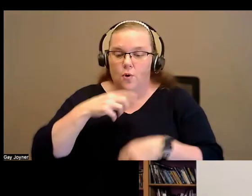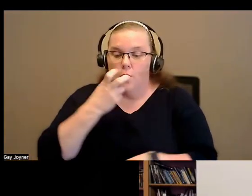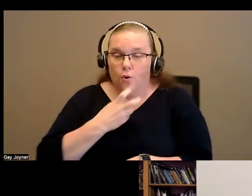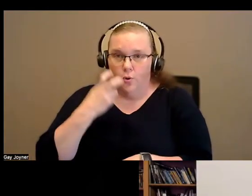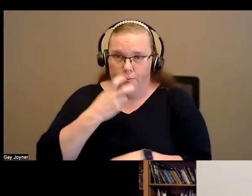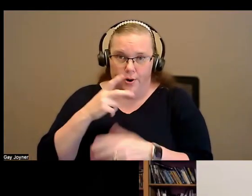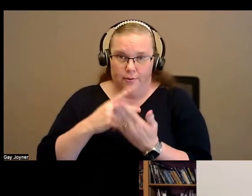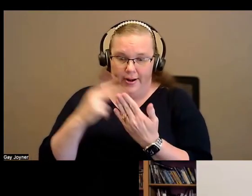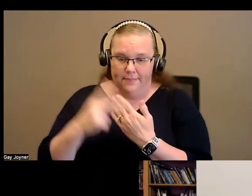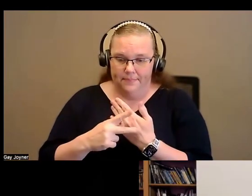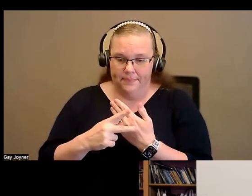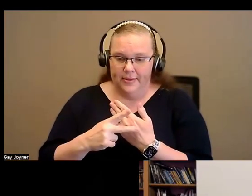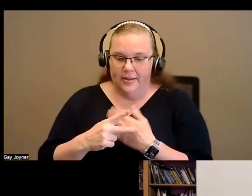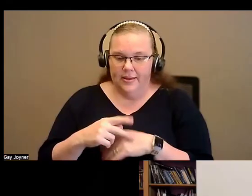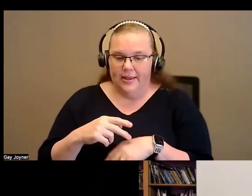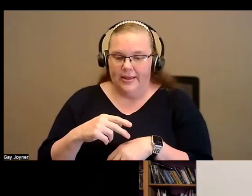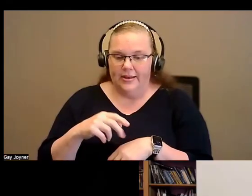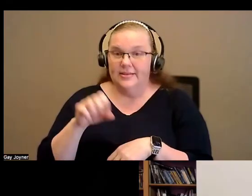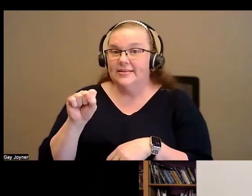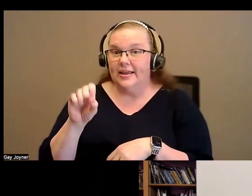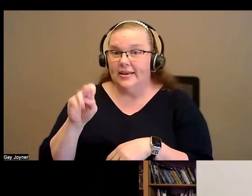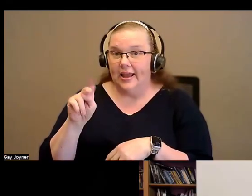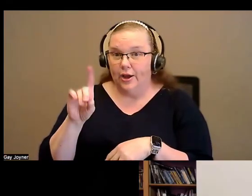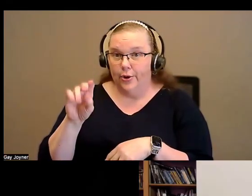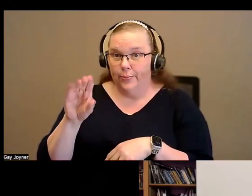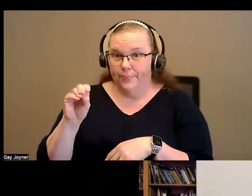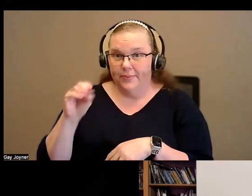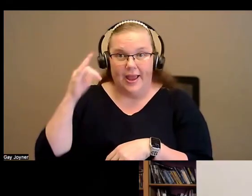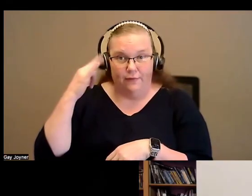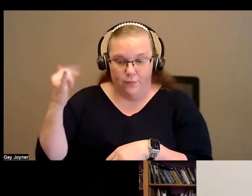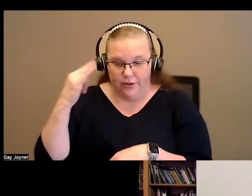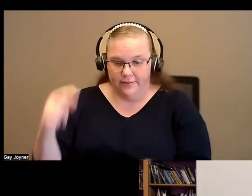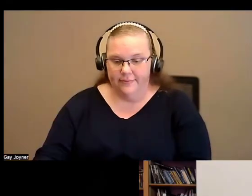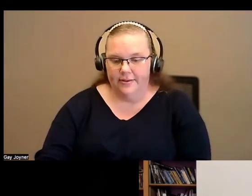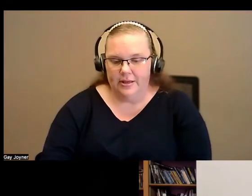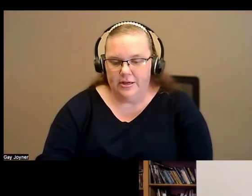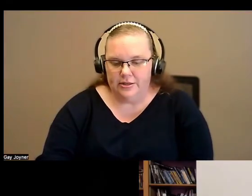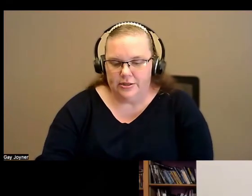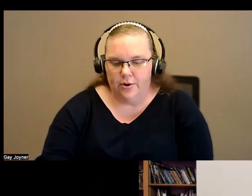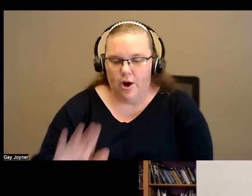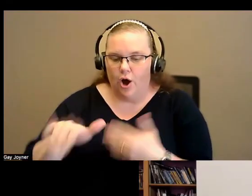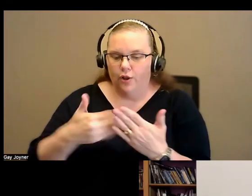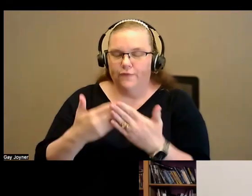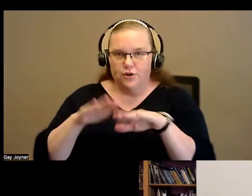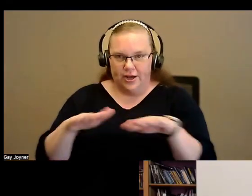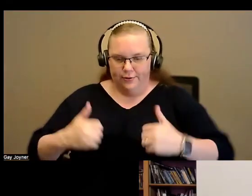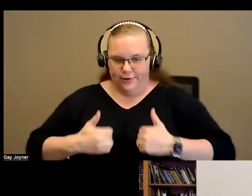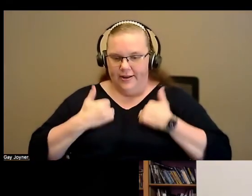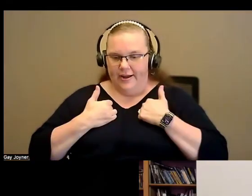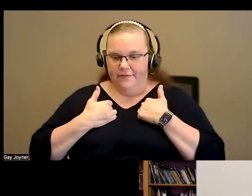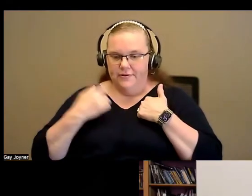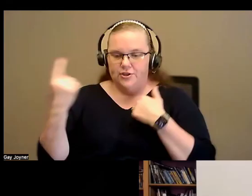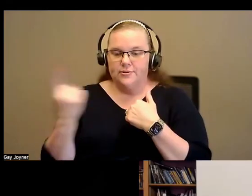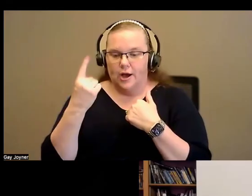deaf oral program in San Diego, California. So all of her